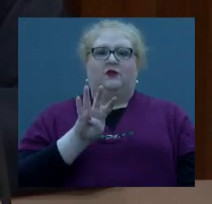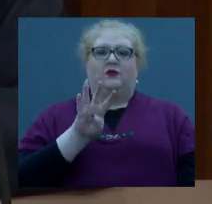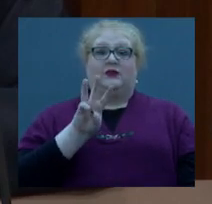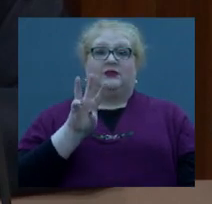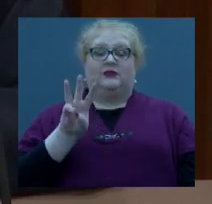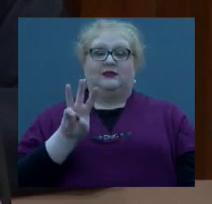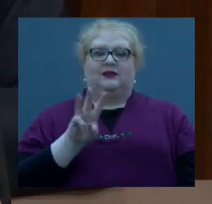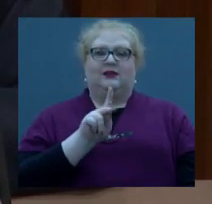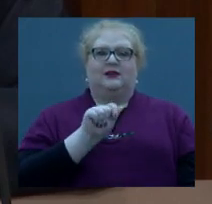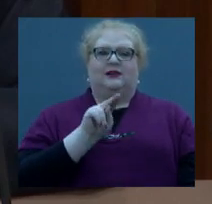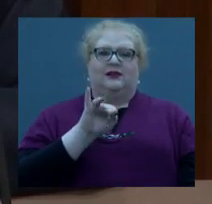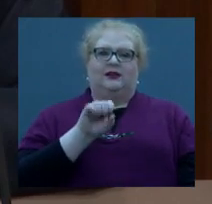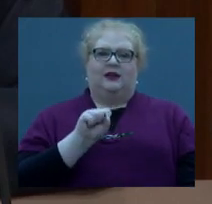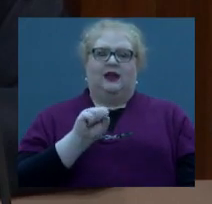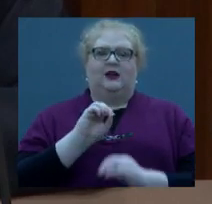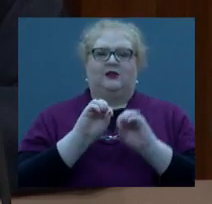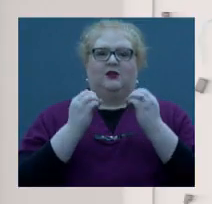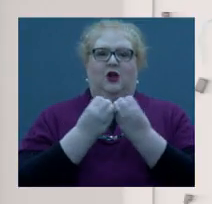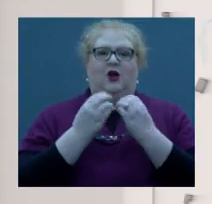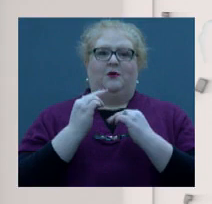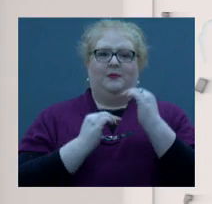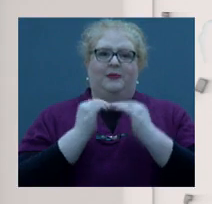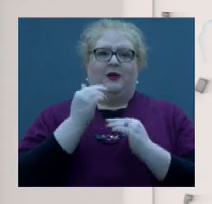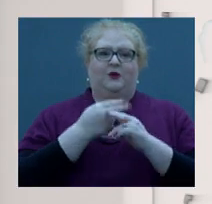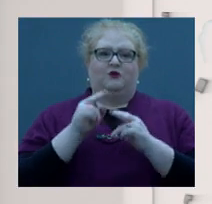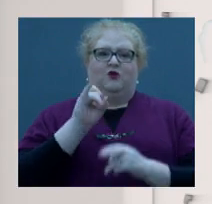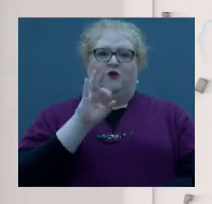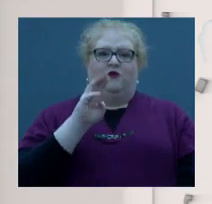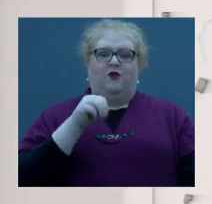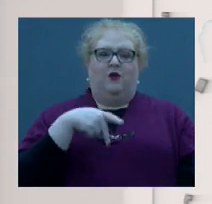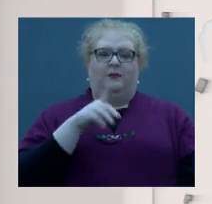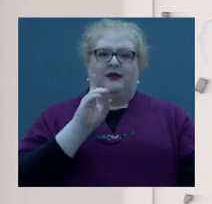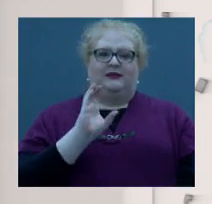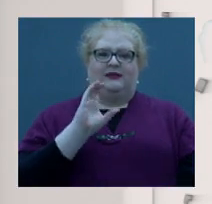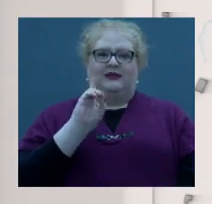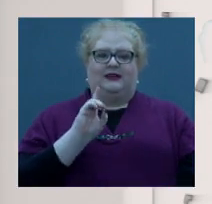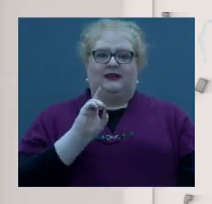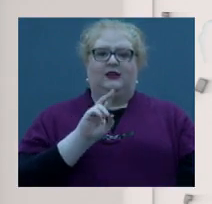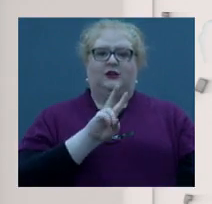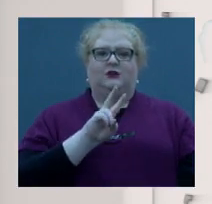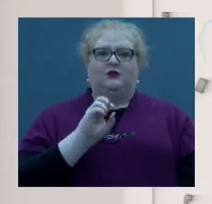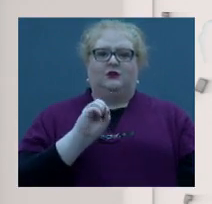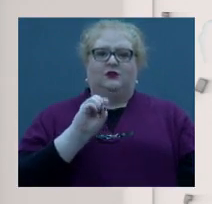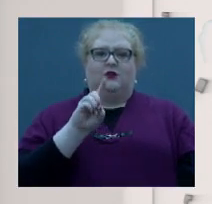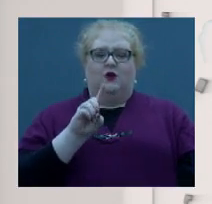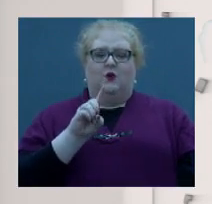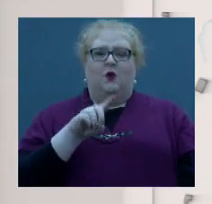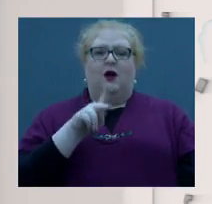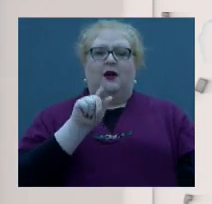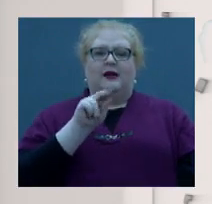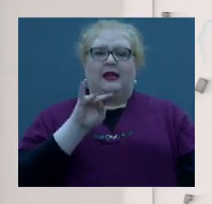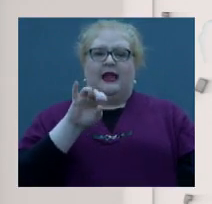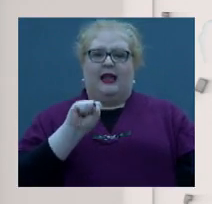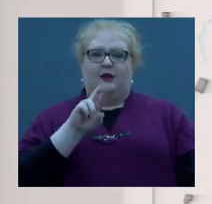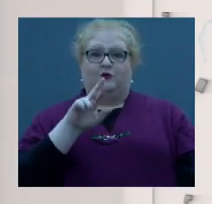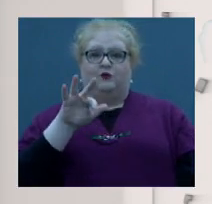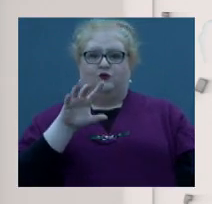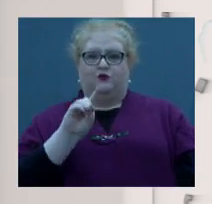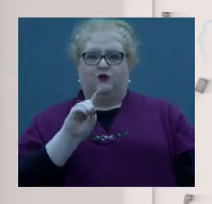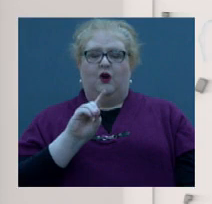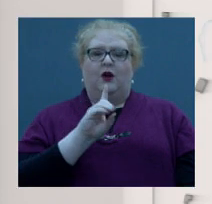Z-9466, Canis Office Building Short Form PCD, located at 17201 Canis Road. On December